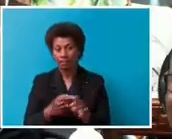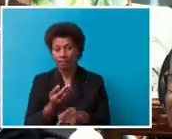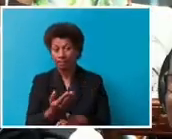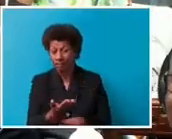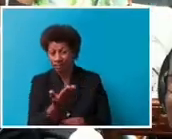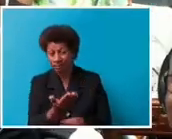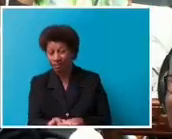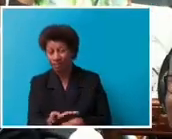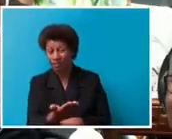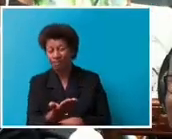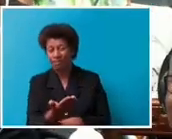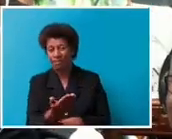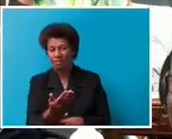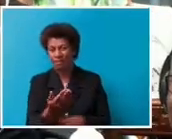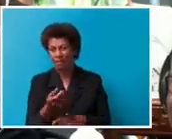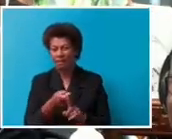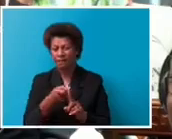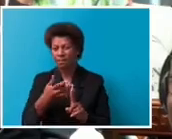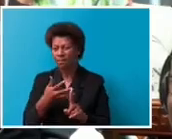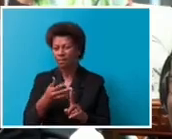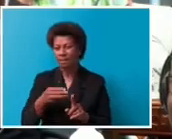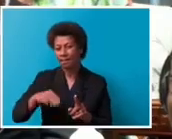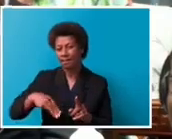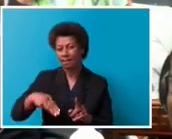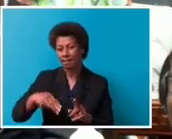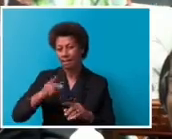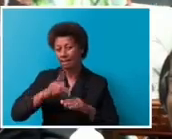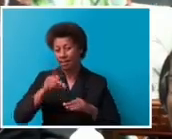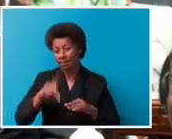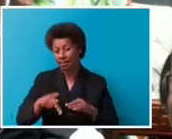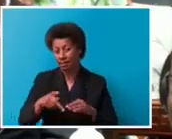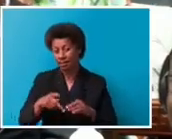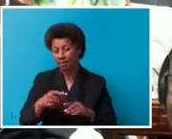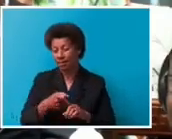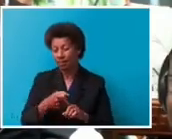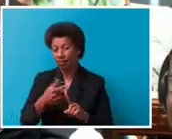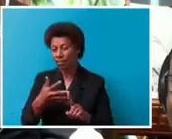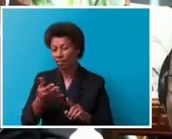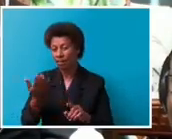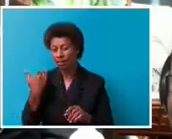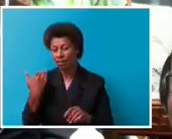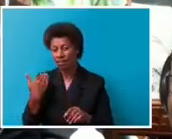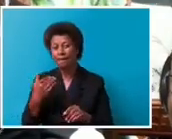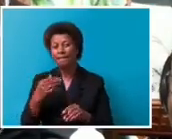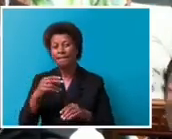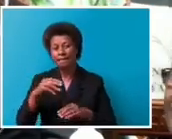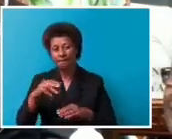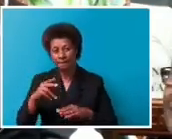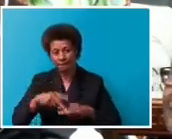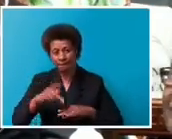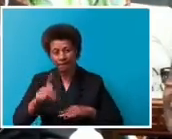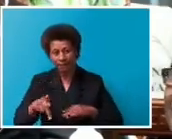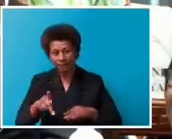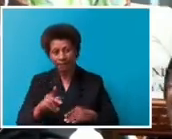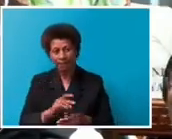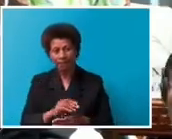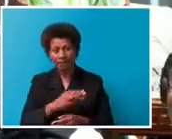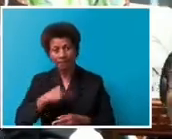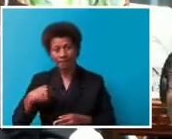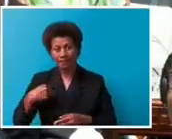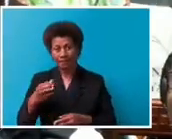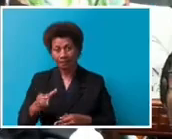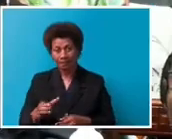former member of parliament, former minister, comes here and says that the National